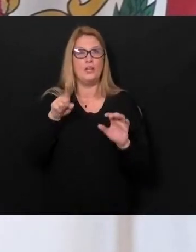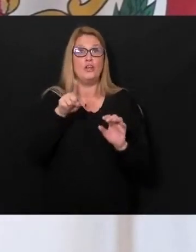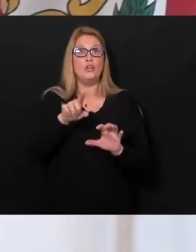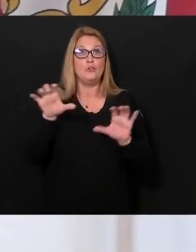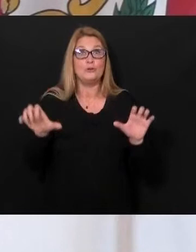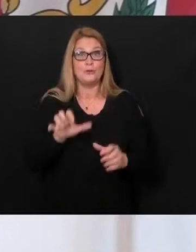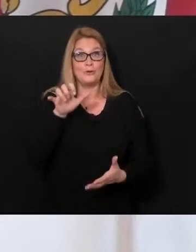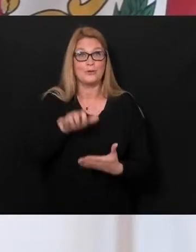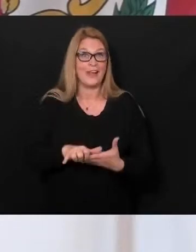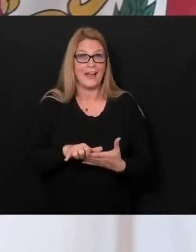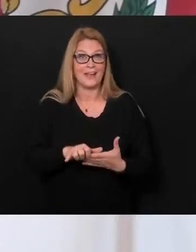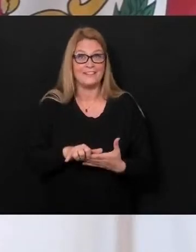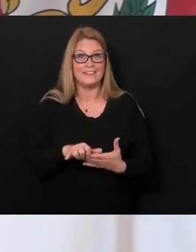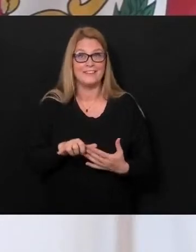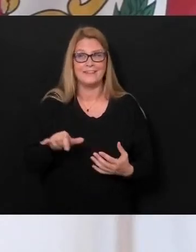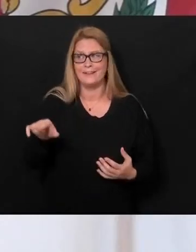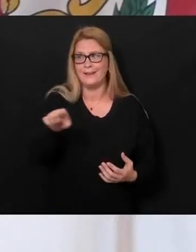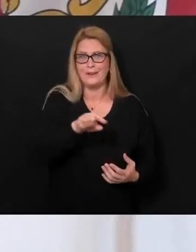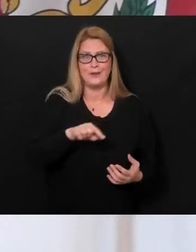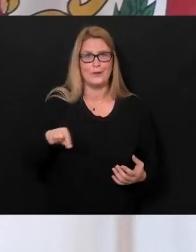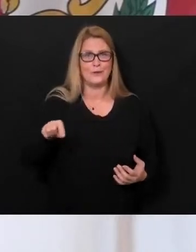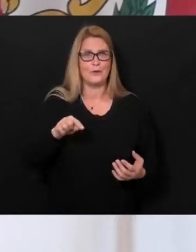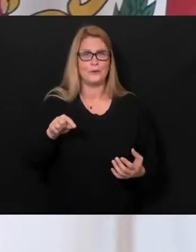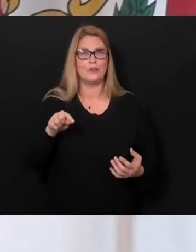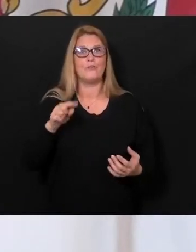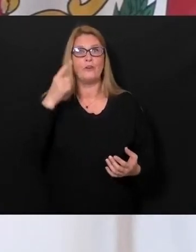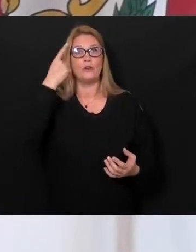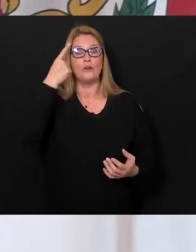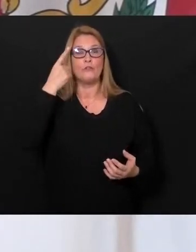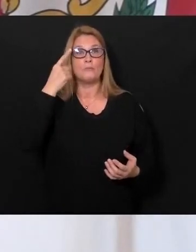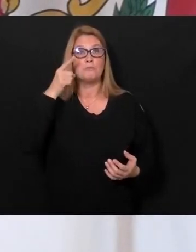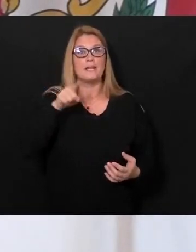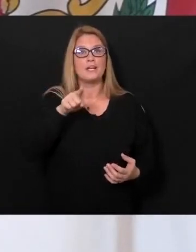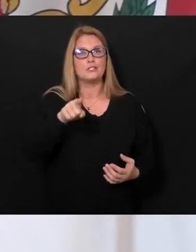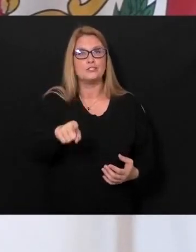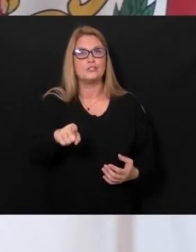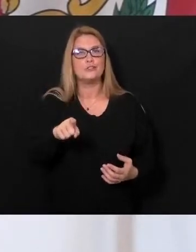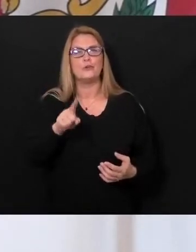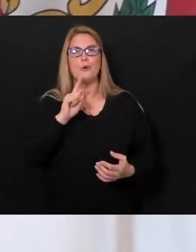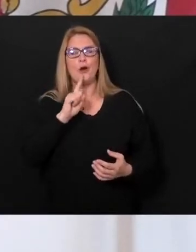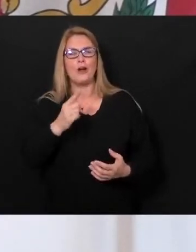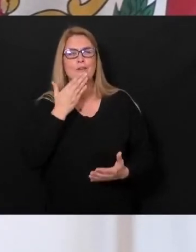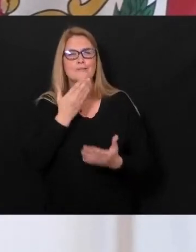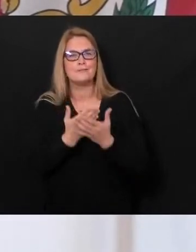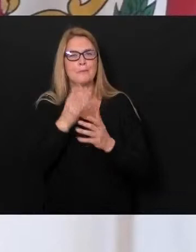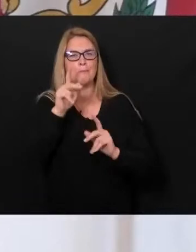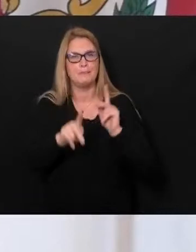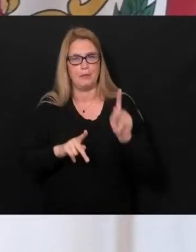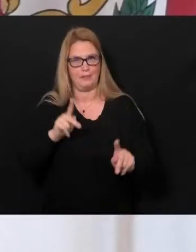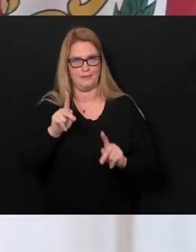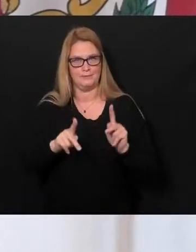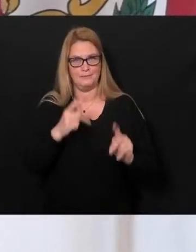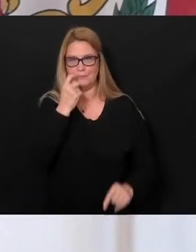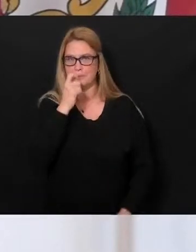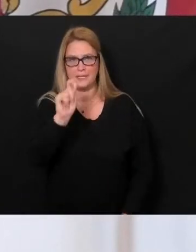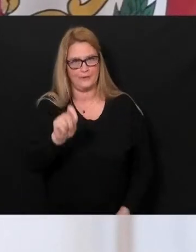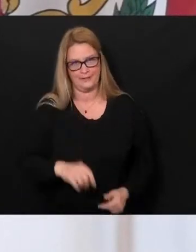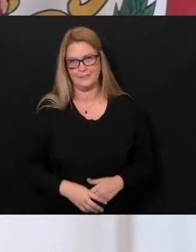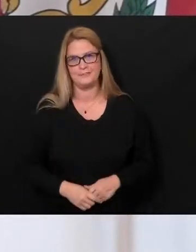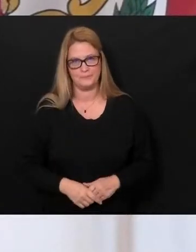do that because of what we're doing. You do that because of just how blooming good you are. That's all there is to